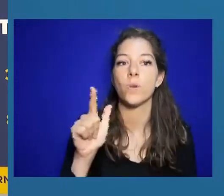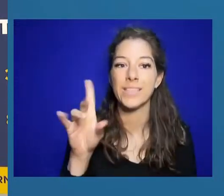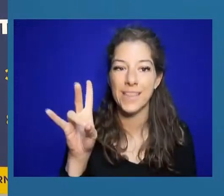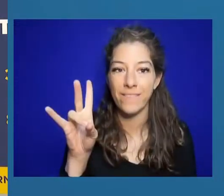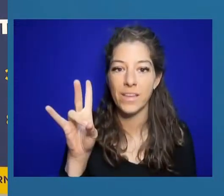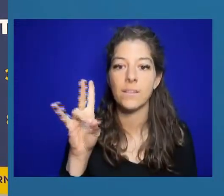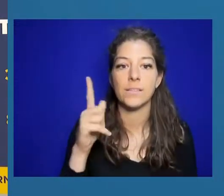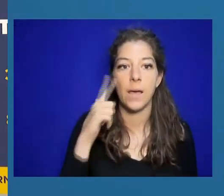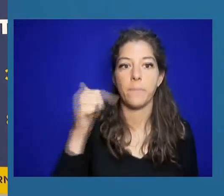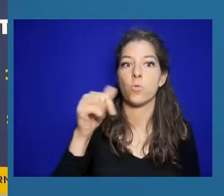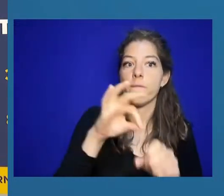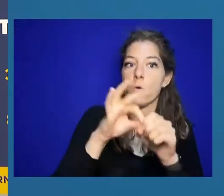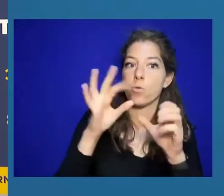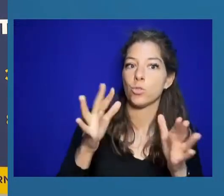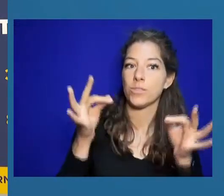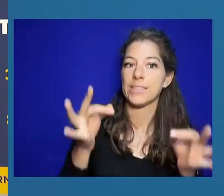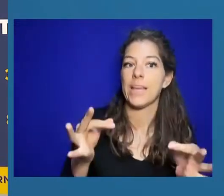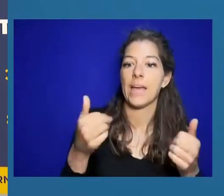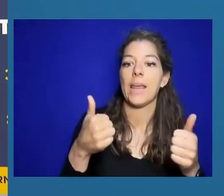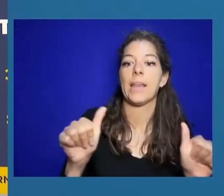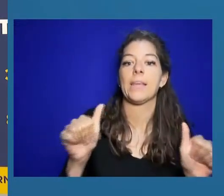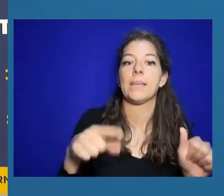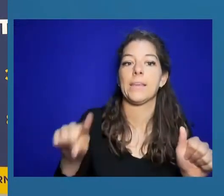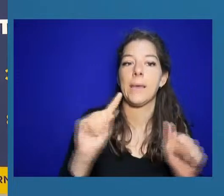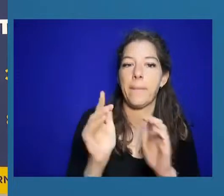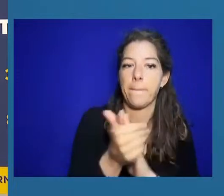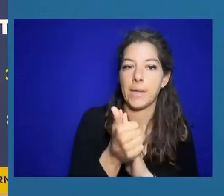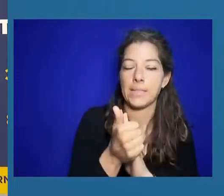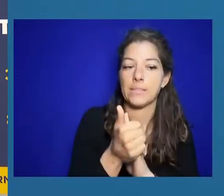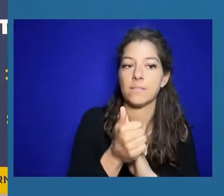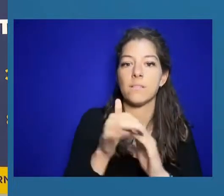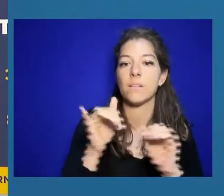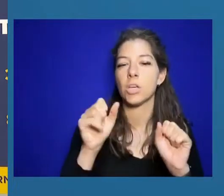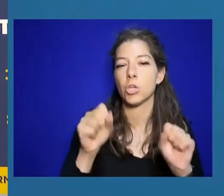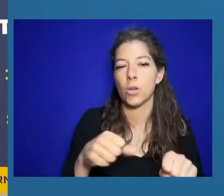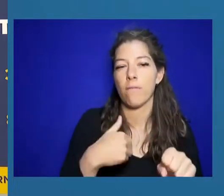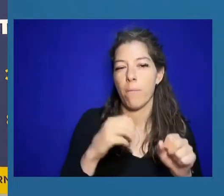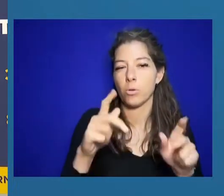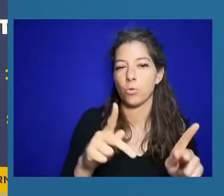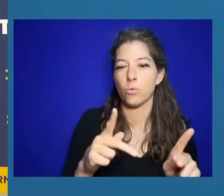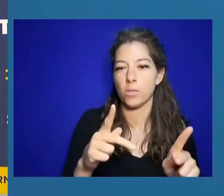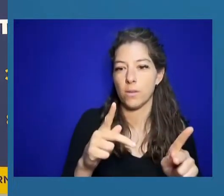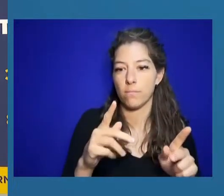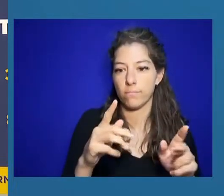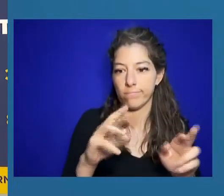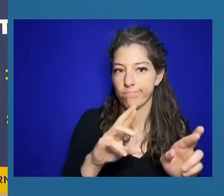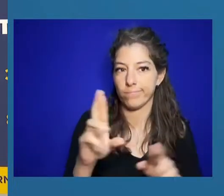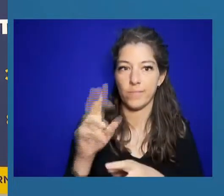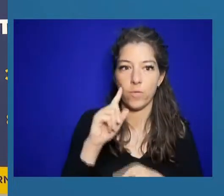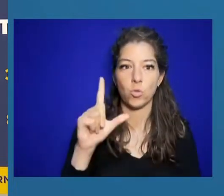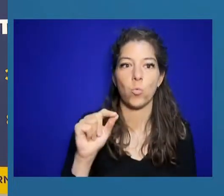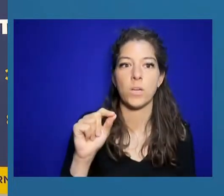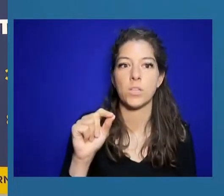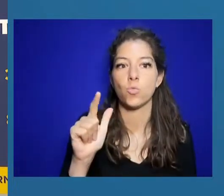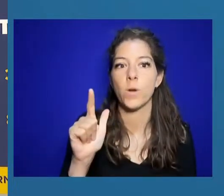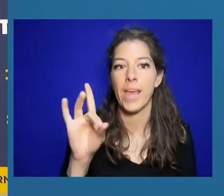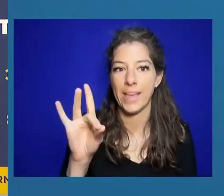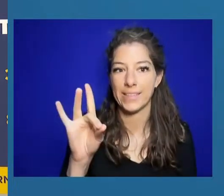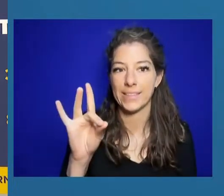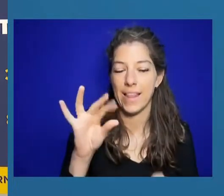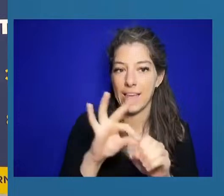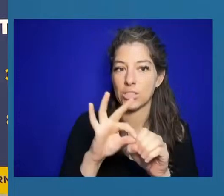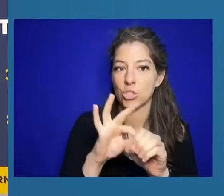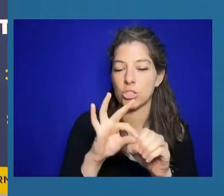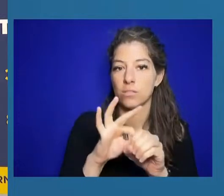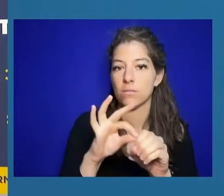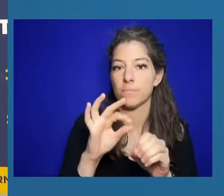voters to decide any constitutional amendments. And that could have the opportunity to have lines drawn for the 2028 election, which is shorter than